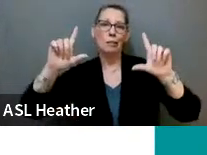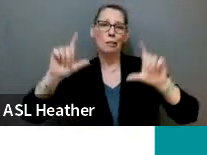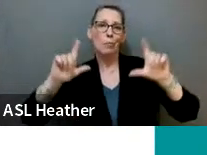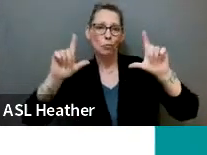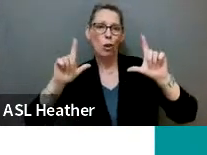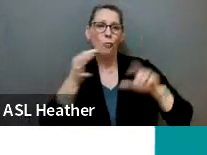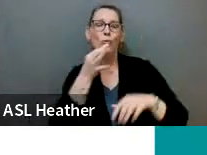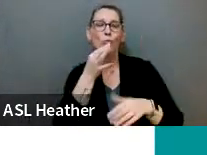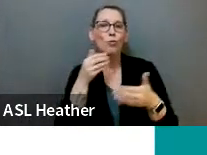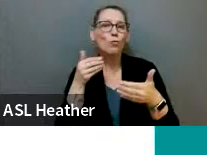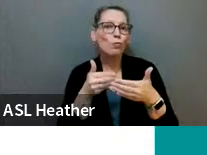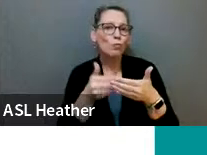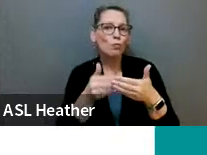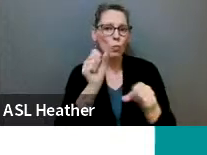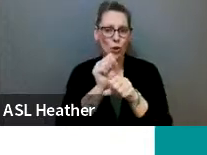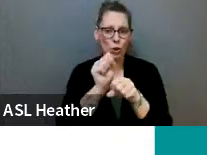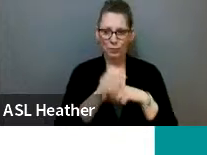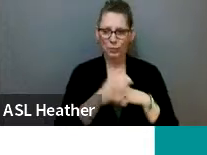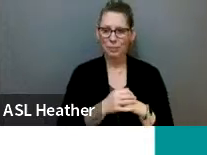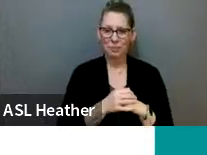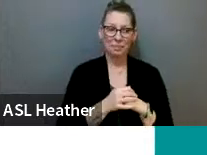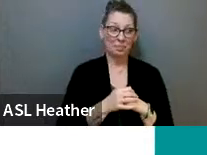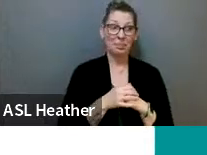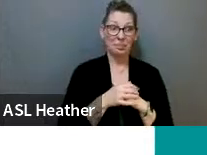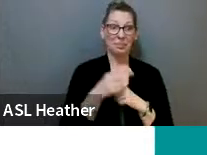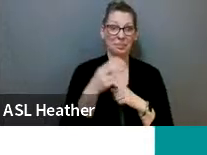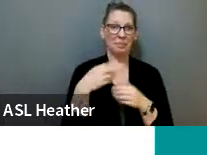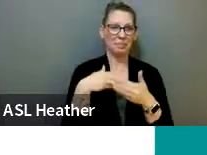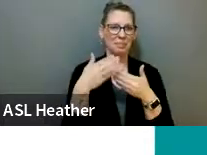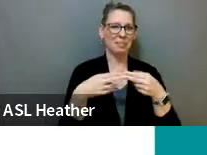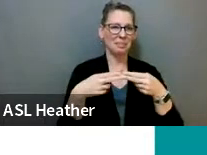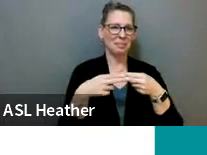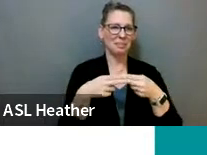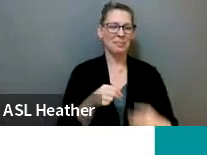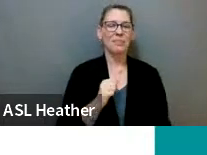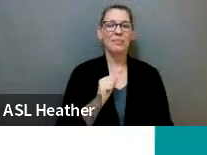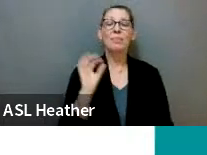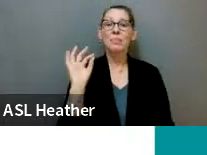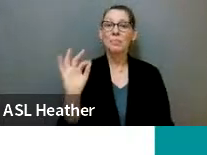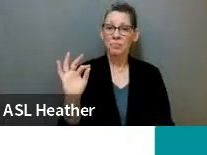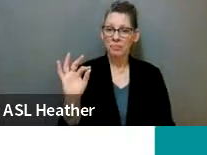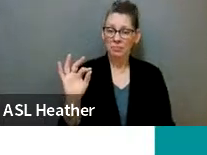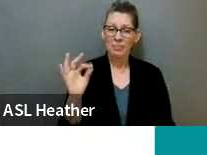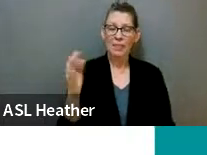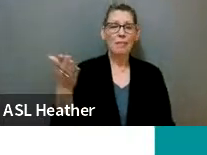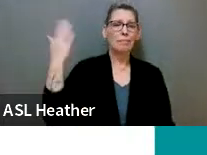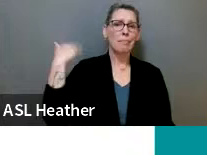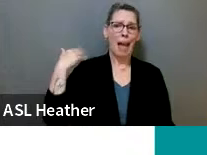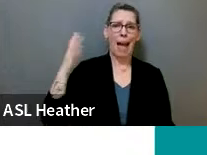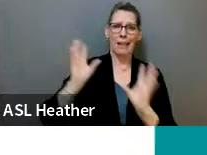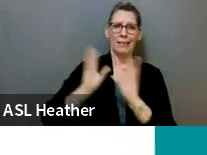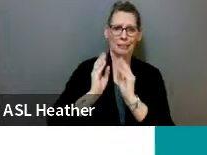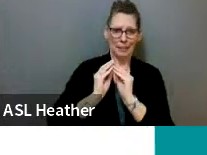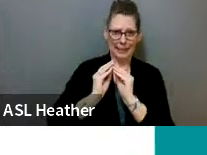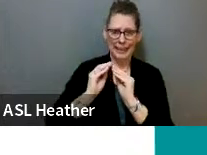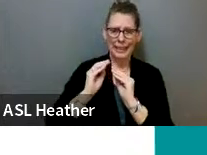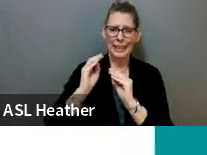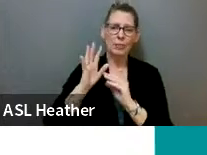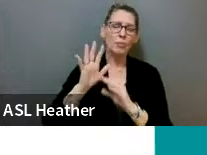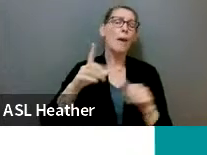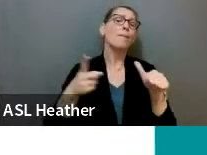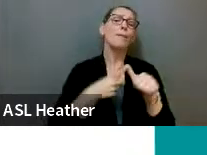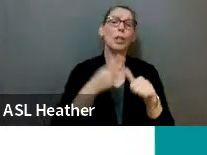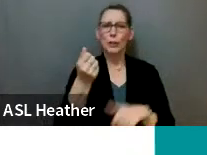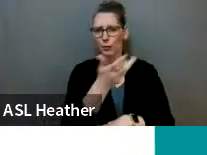work. Great, you're on the next slide. Perfect. So past meetings, in our first few